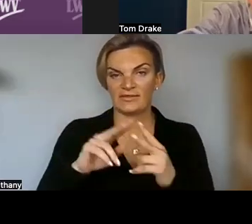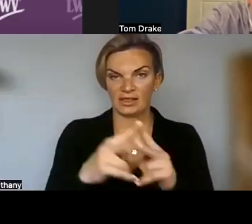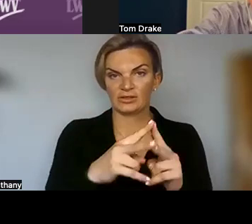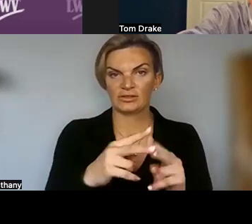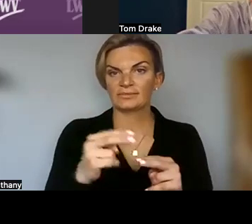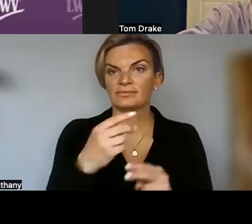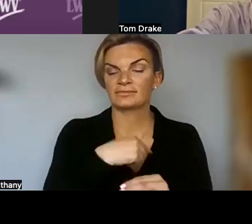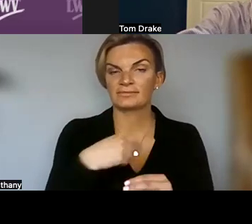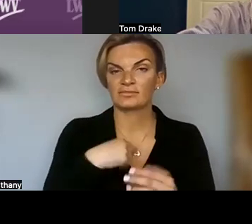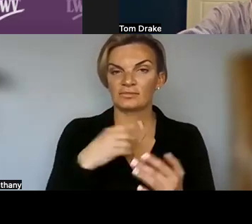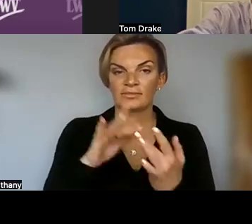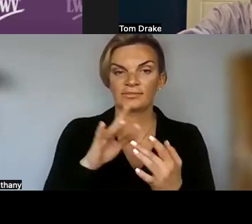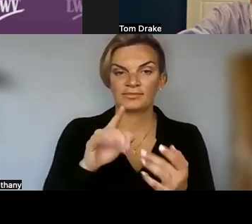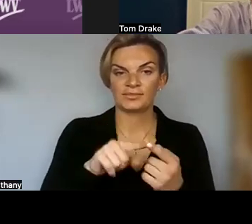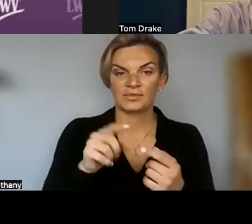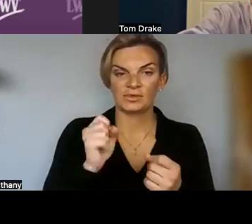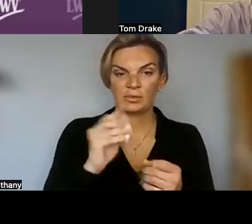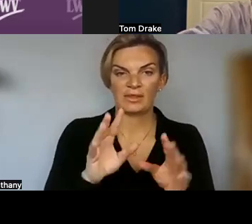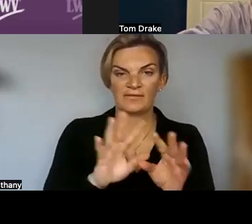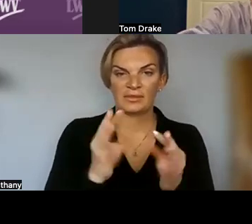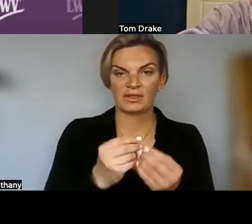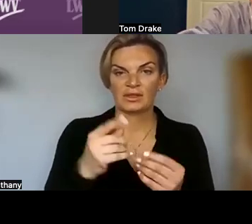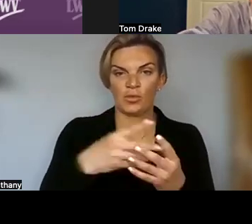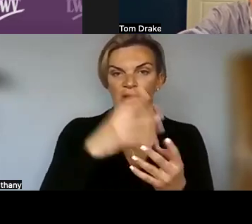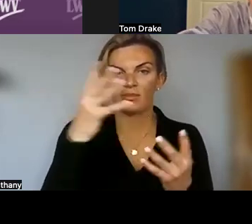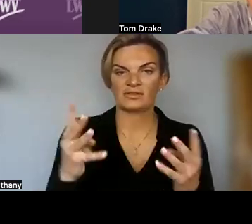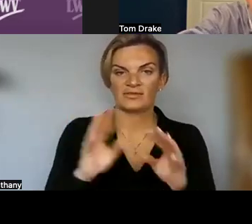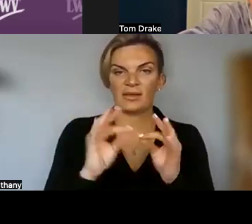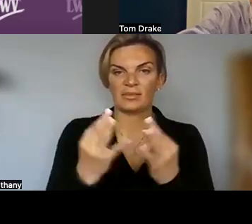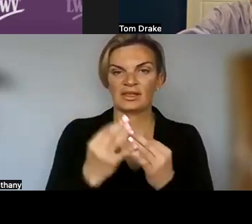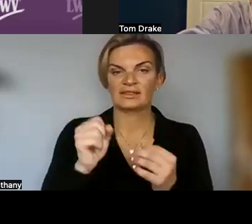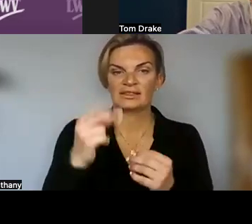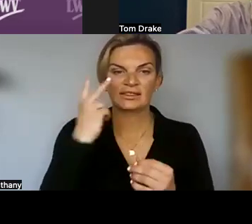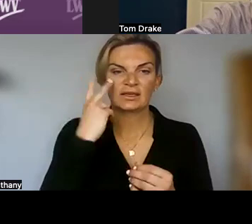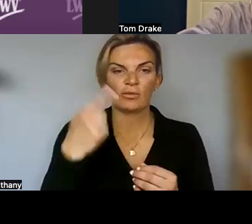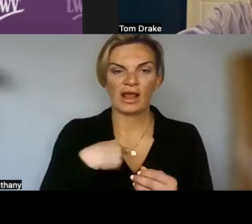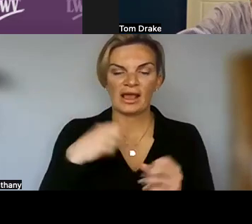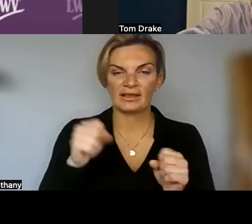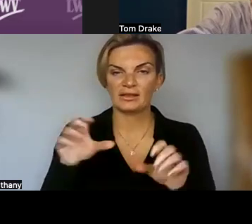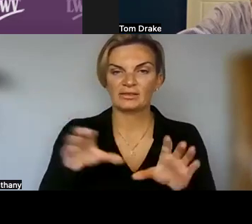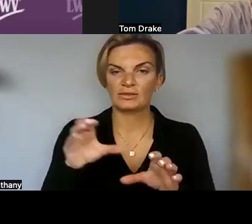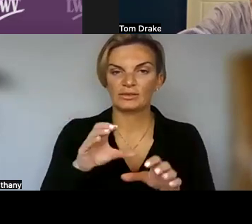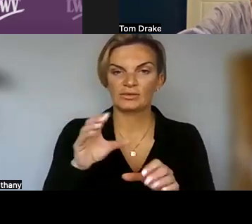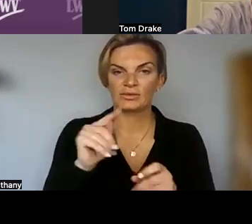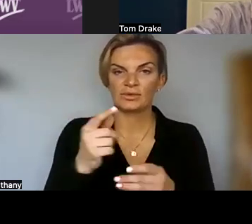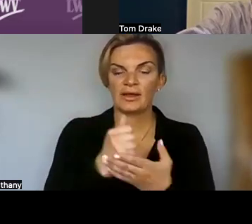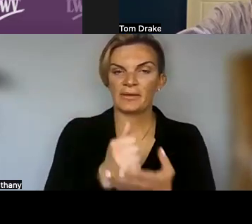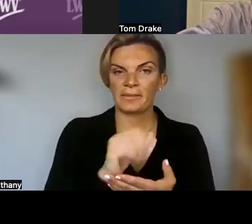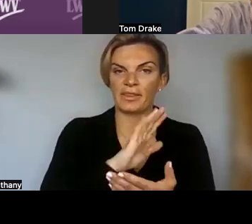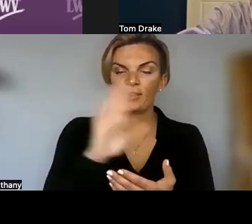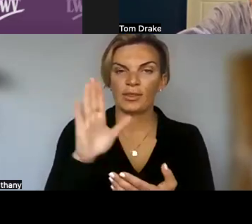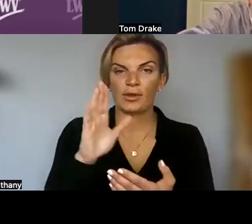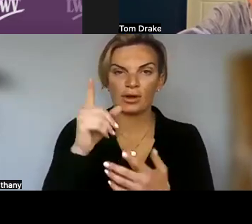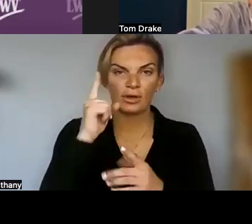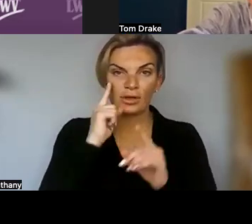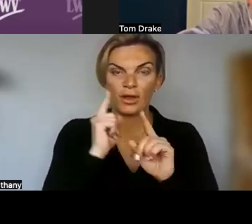the Rainbow families and met with the Rainbow families recently to see what I can do to help, their cause and their